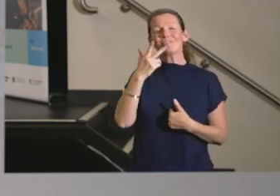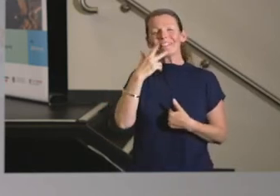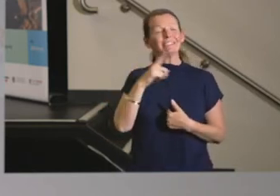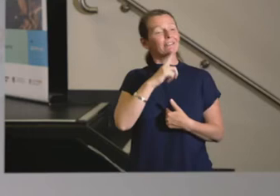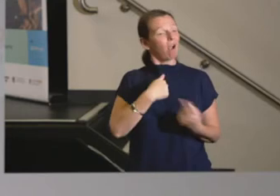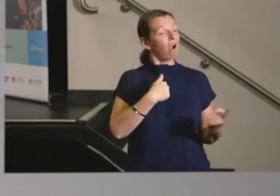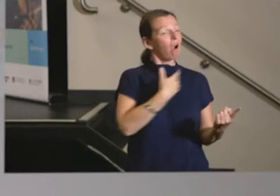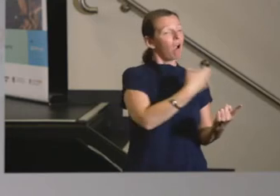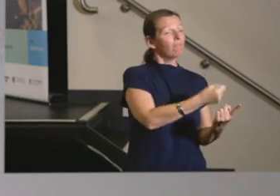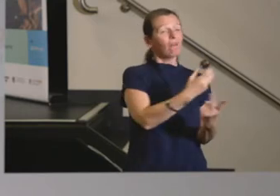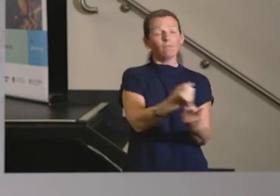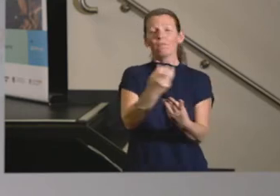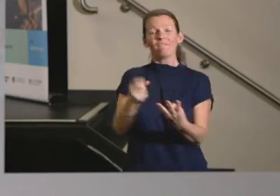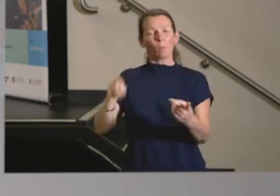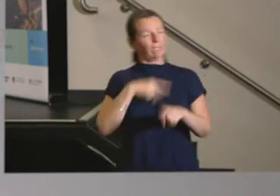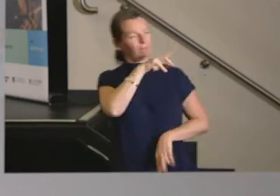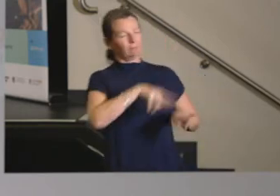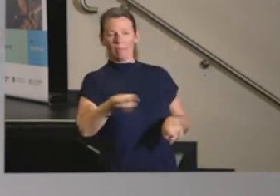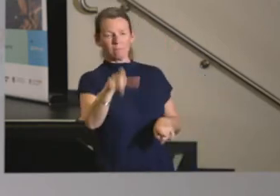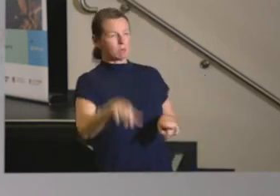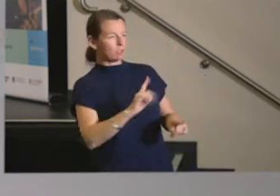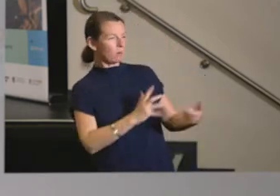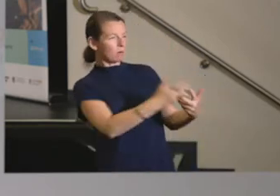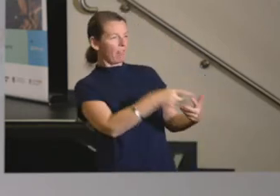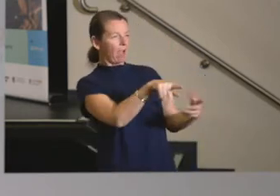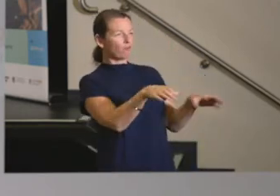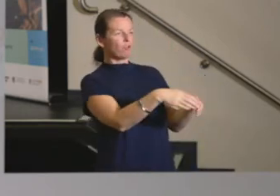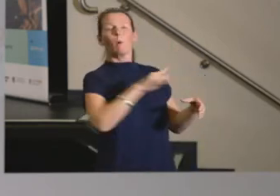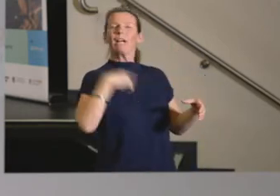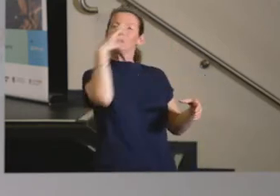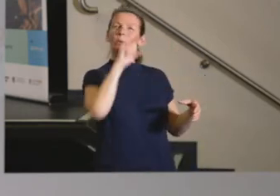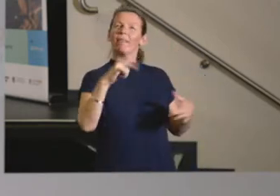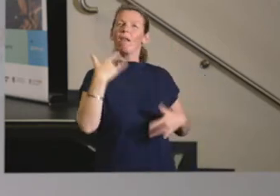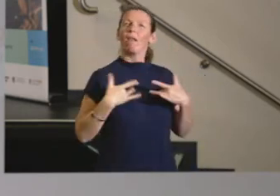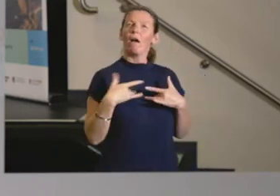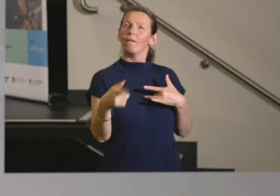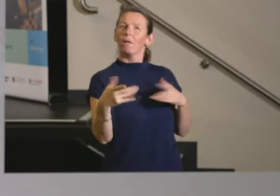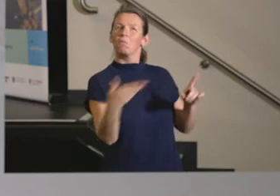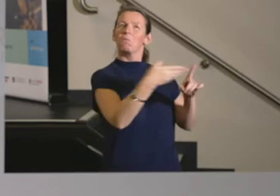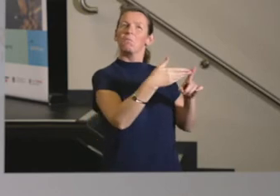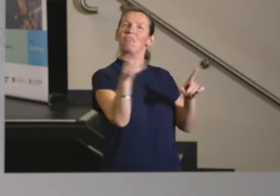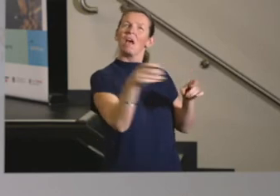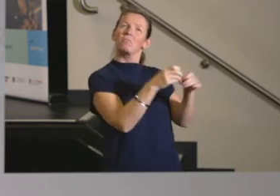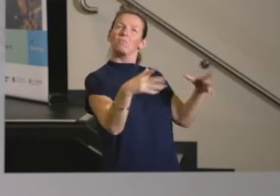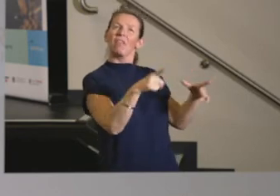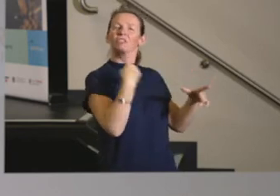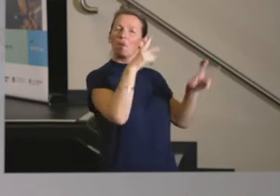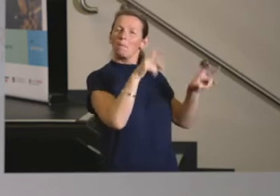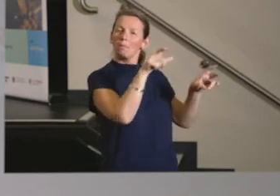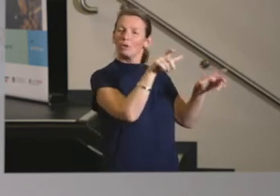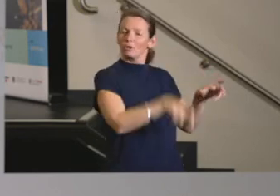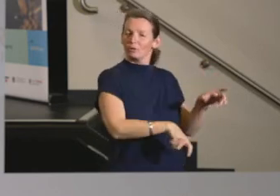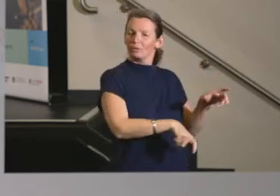these identity traits, we make assumptions about what their lives will be like and about what their particular needs are. We focus on